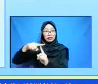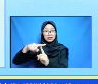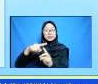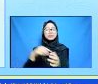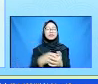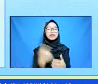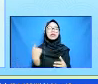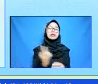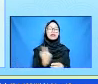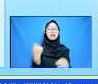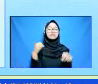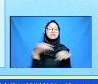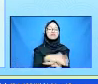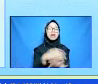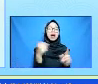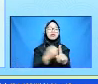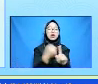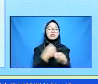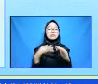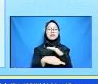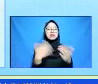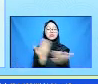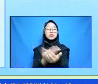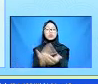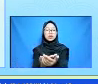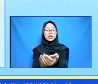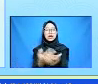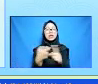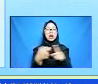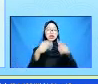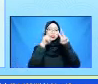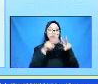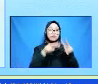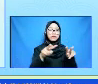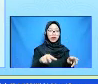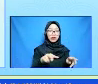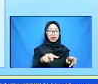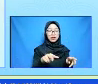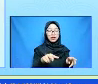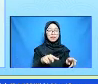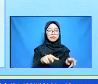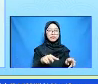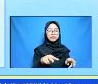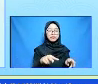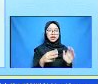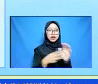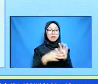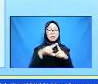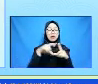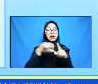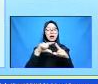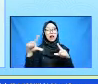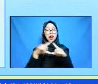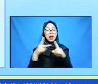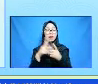survey, formulation of policy paper, established inclusive forum, and dialogue in order to encourage regional